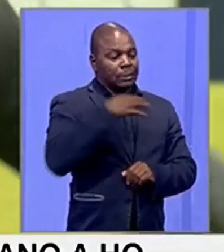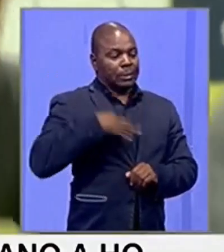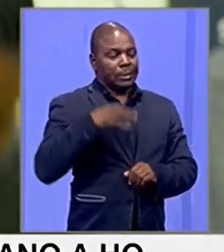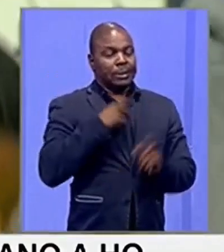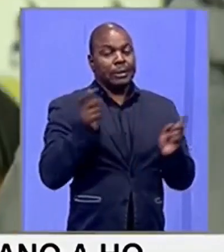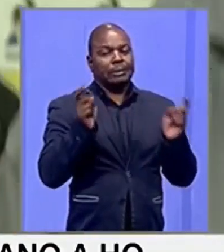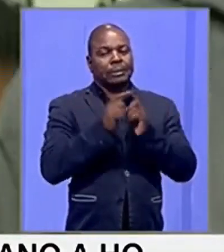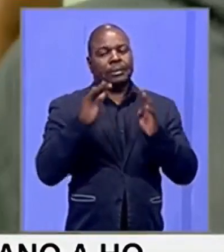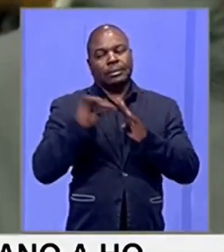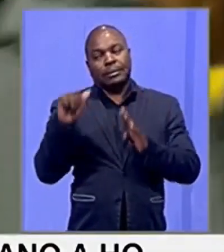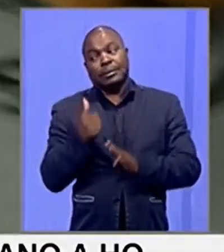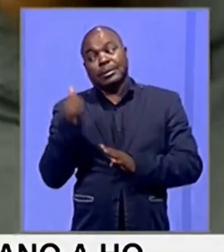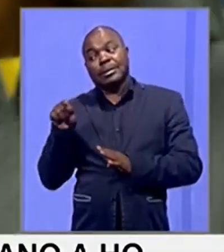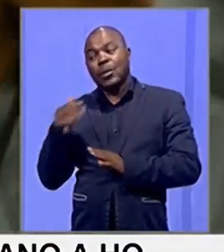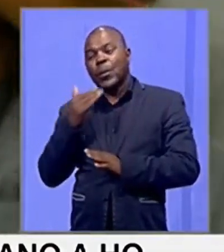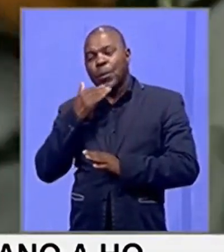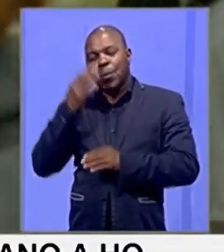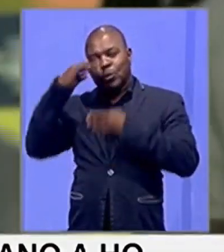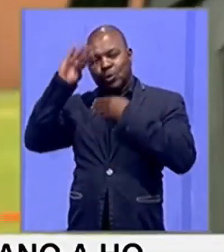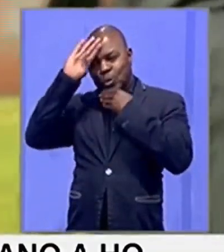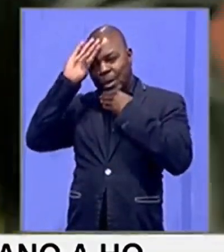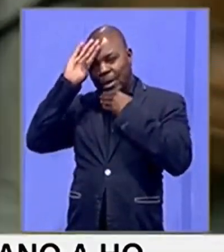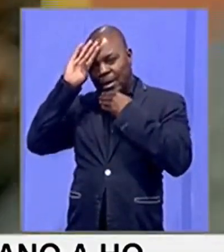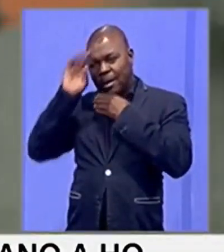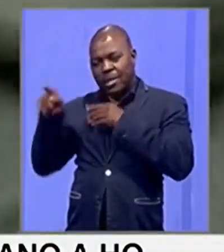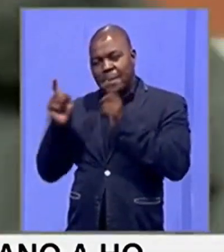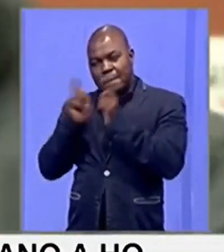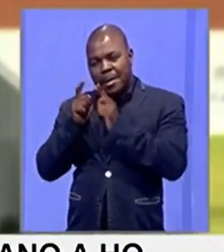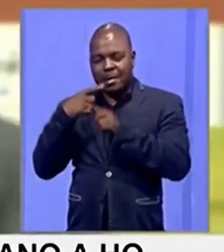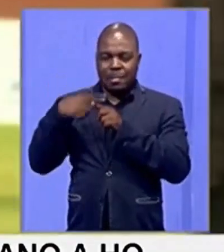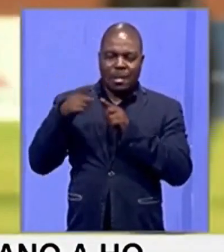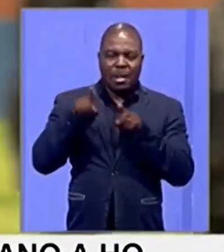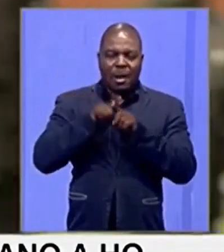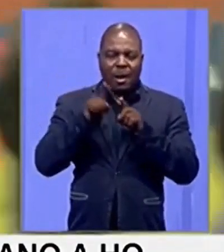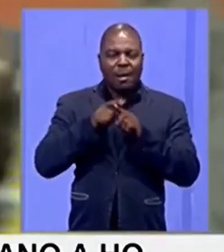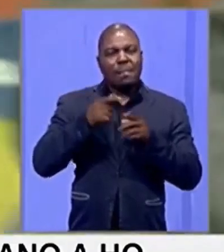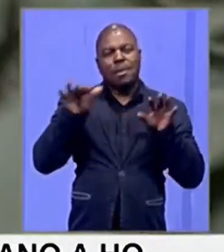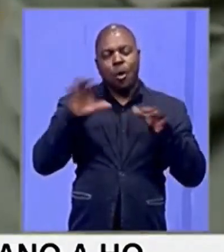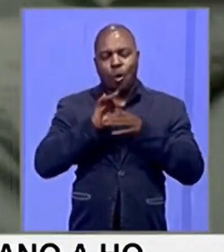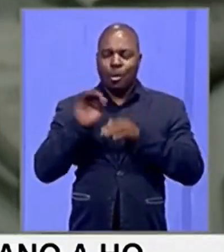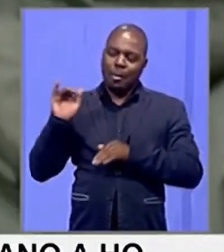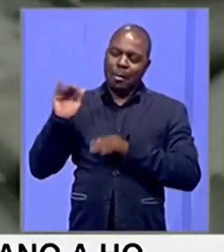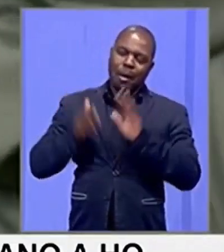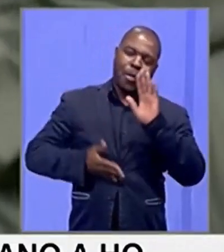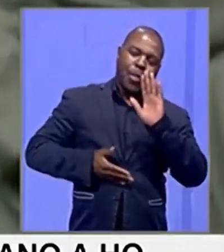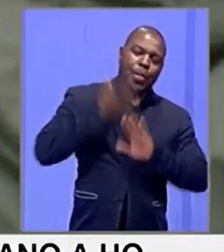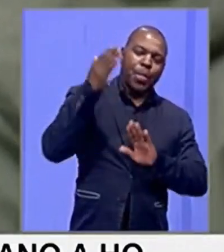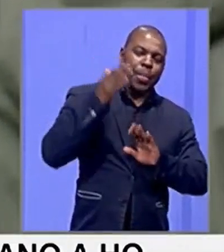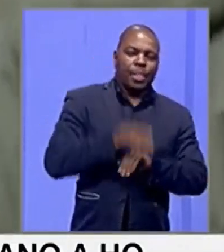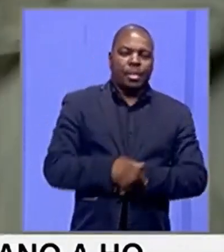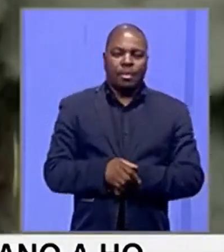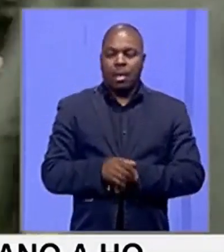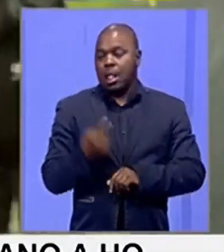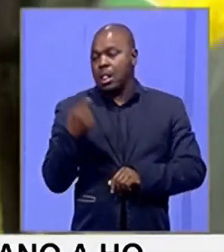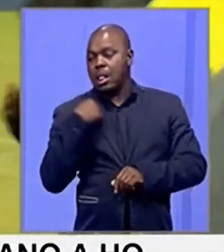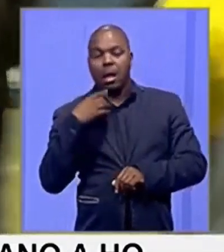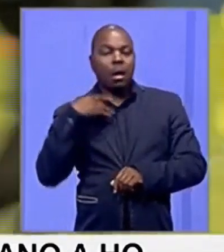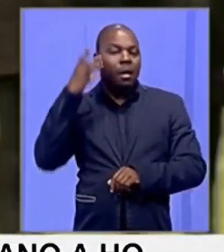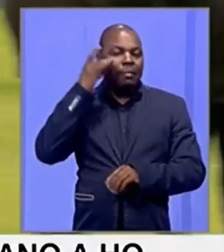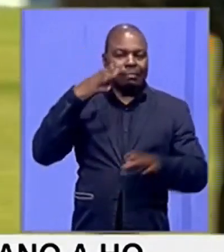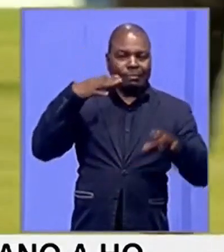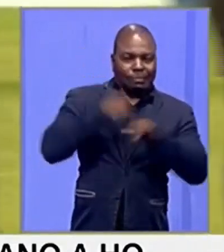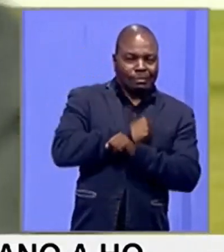le baagišane Botswana mo papading ya go laela balatedi ba yona. We were recently told it's